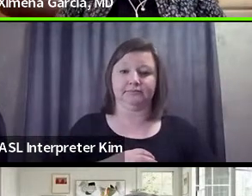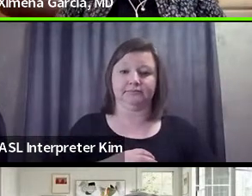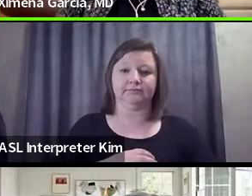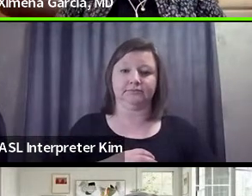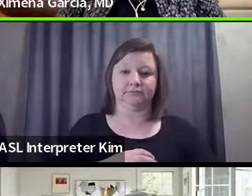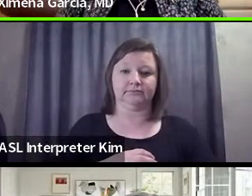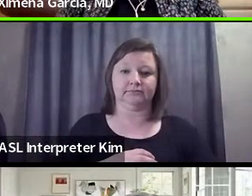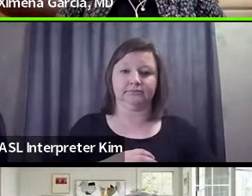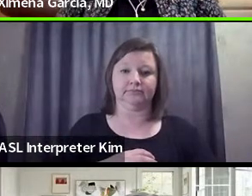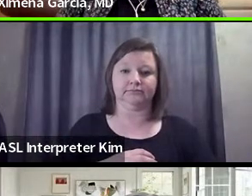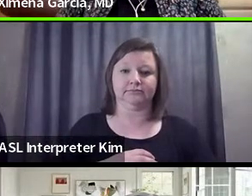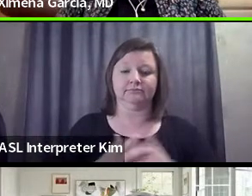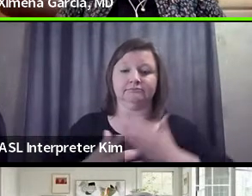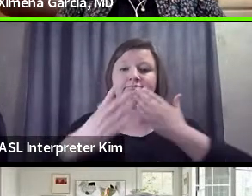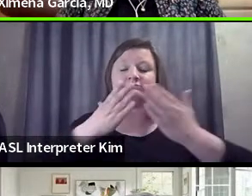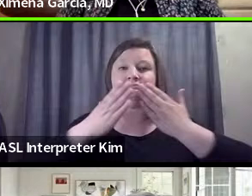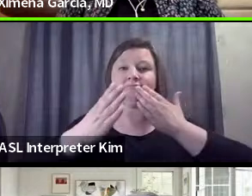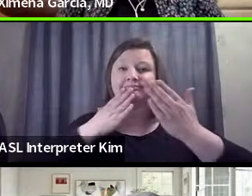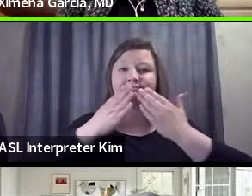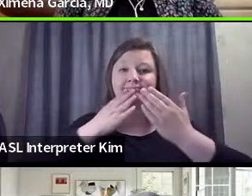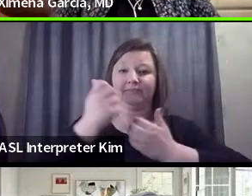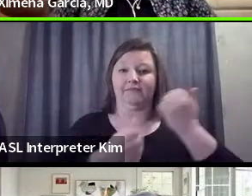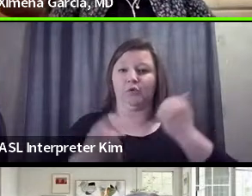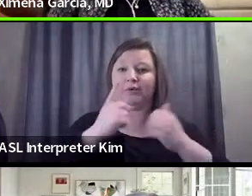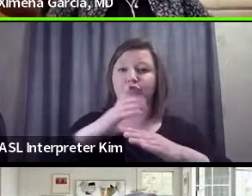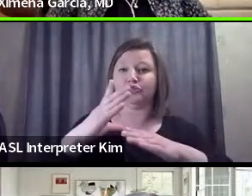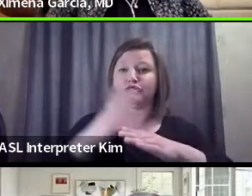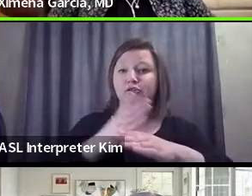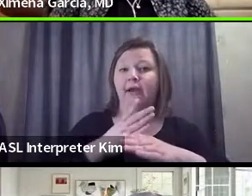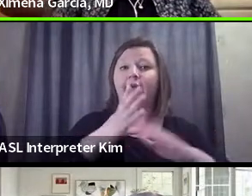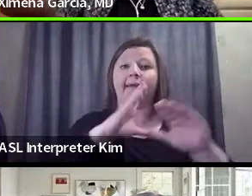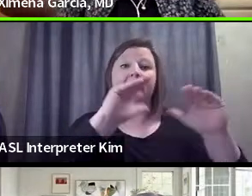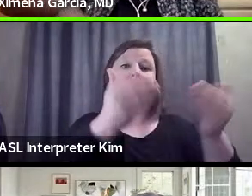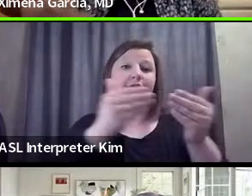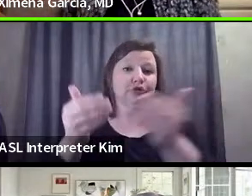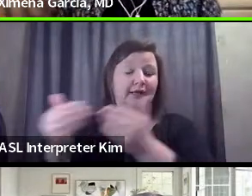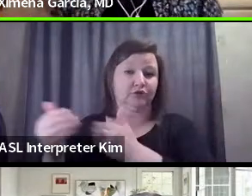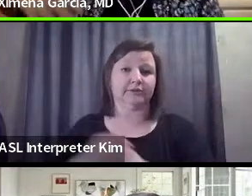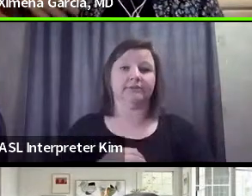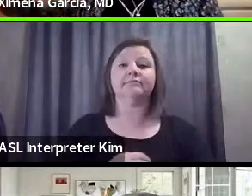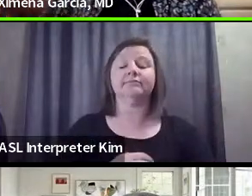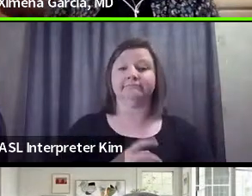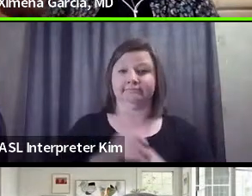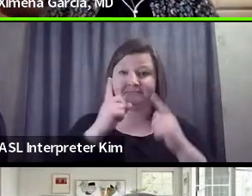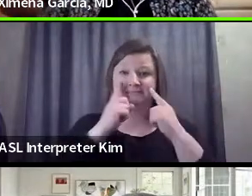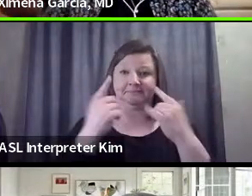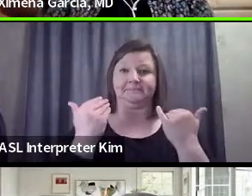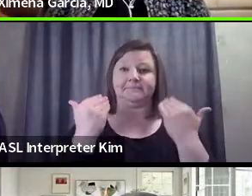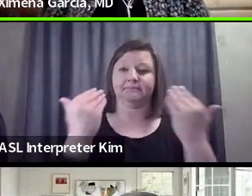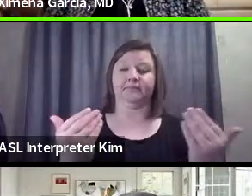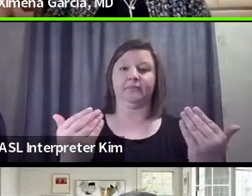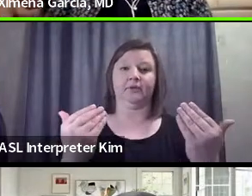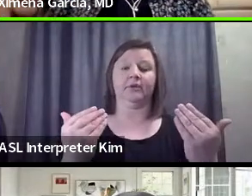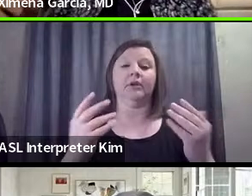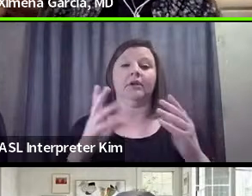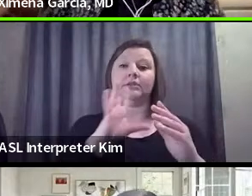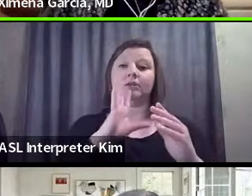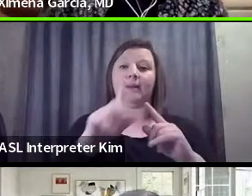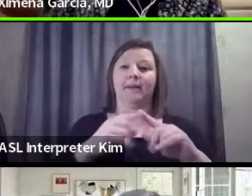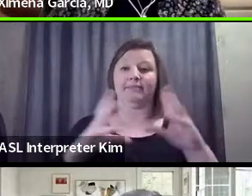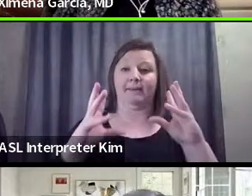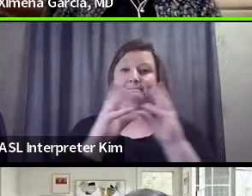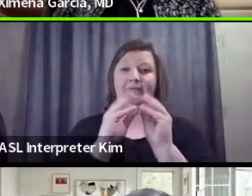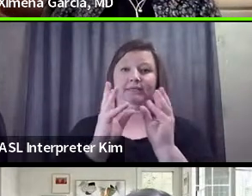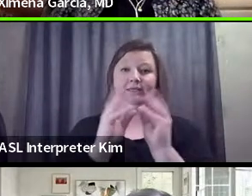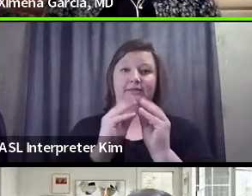Okay, well, thank you everybody for sharing and the introductions. I guess we can move into the meat of the meeting. So I'd like to begin